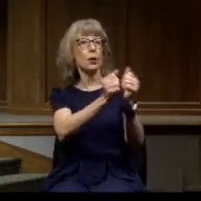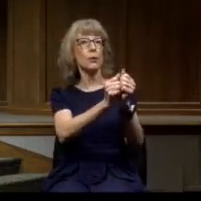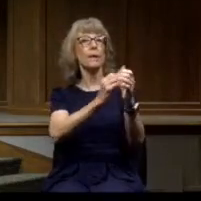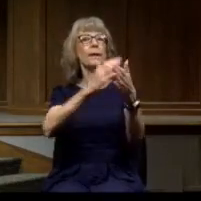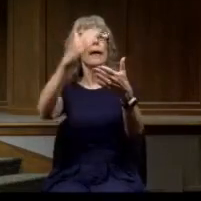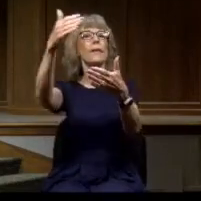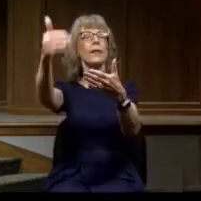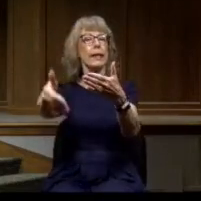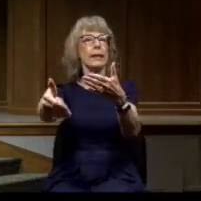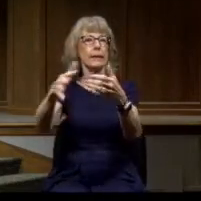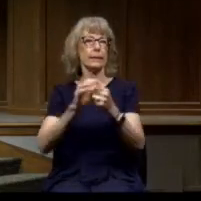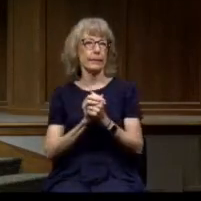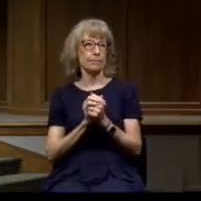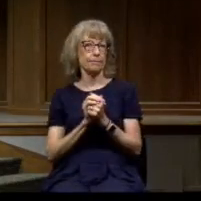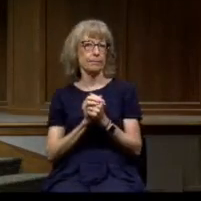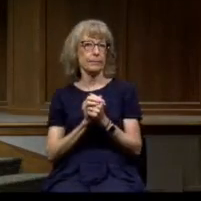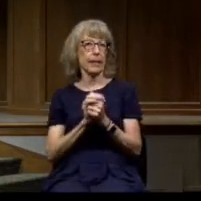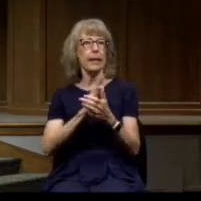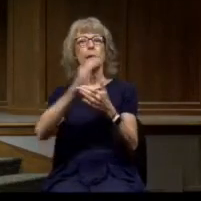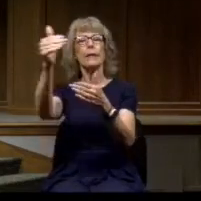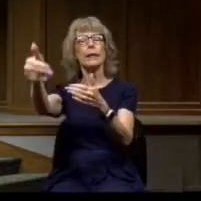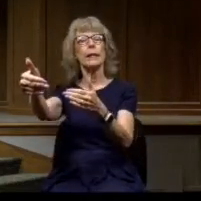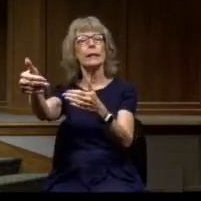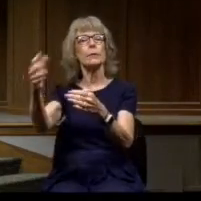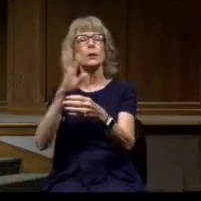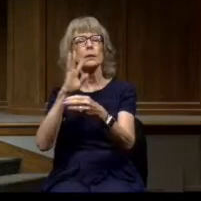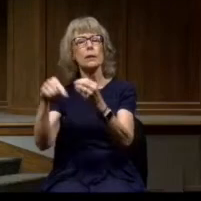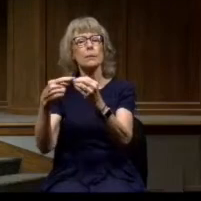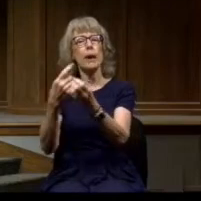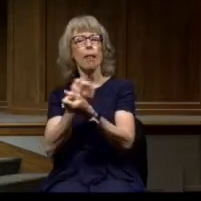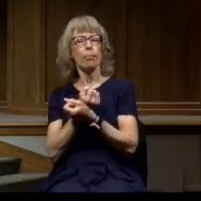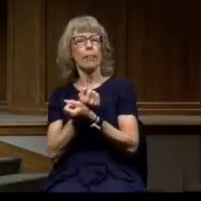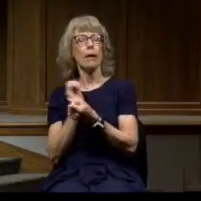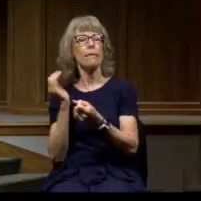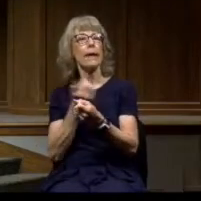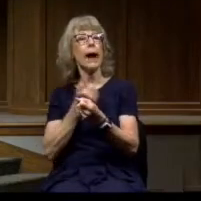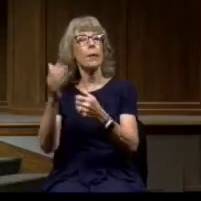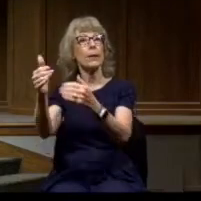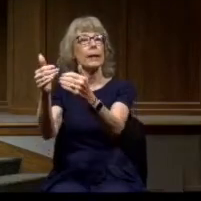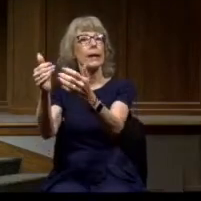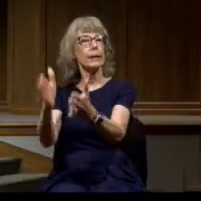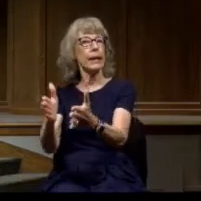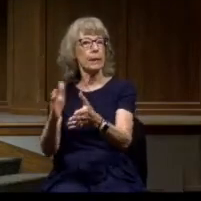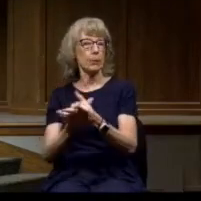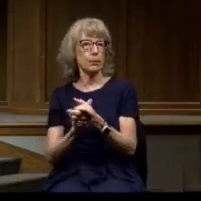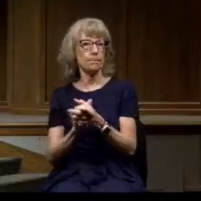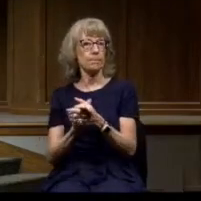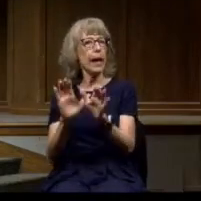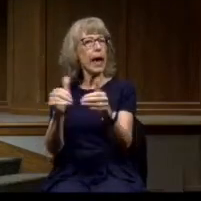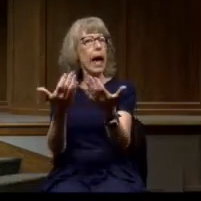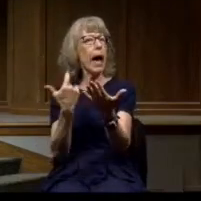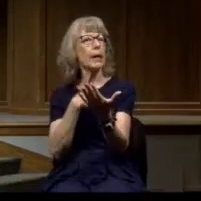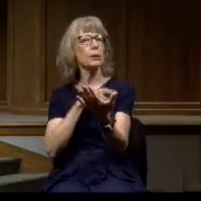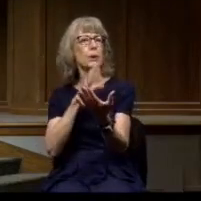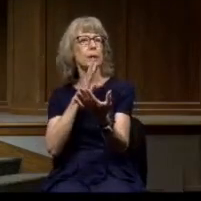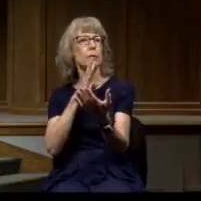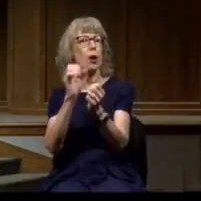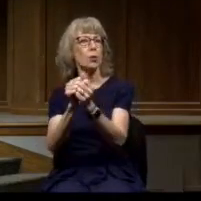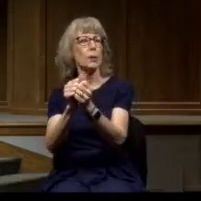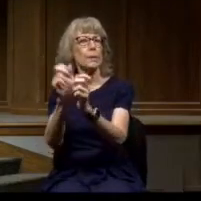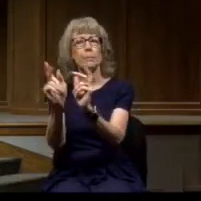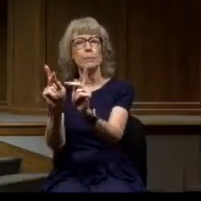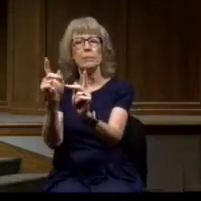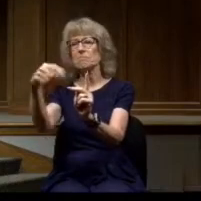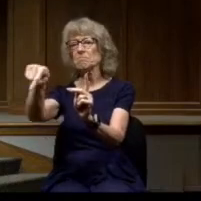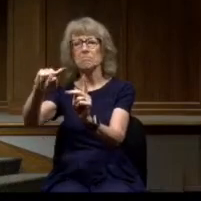focus on what it means to love our neighbor and how you speak to people that might not know Jesus, or maybe speak to people that have